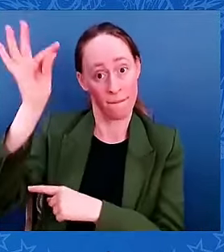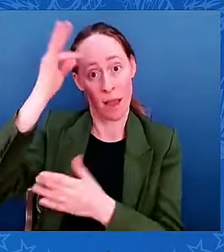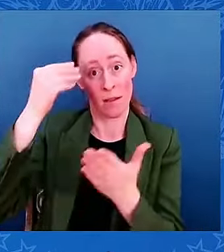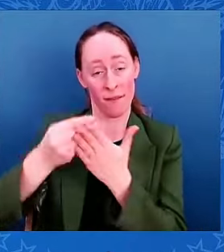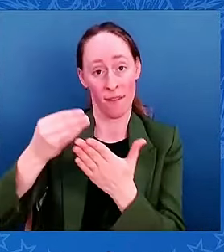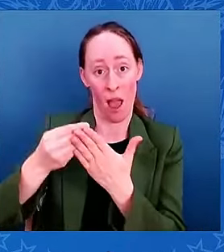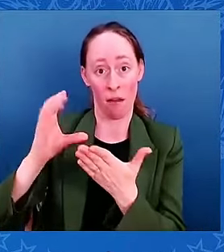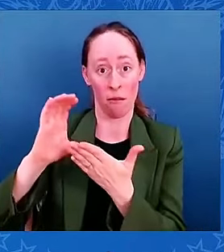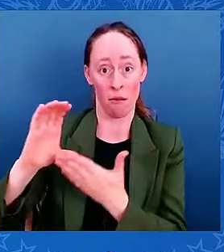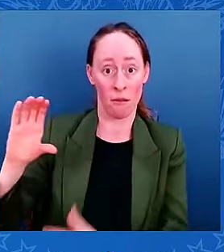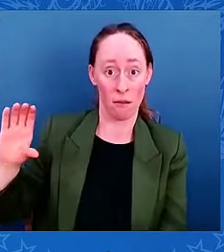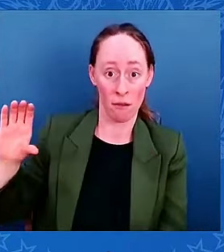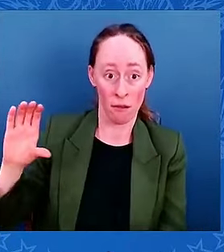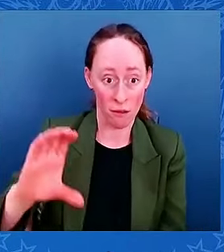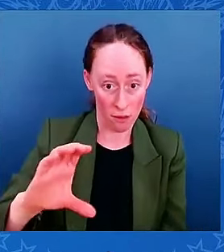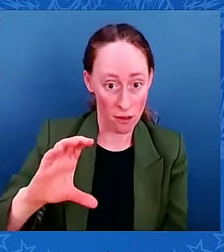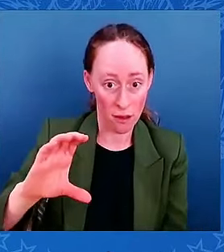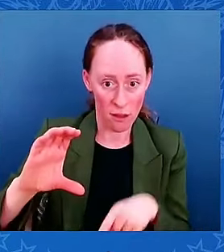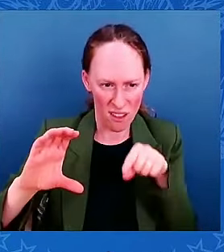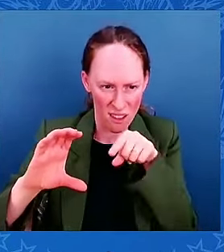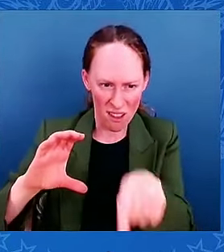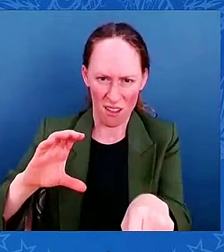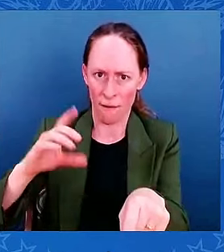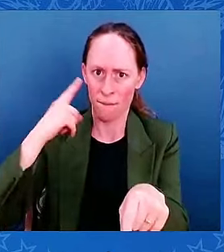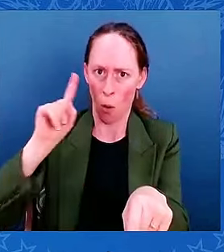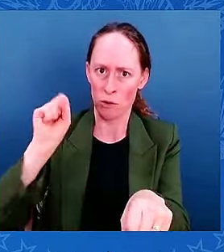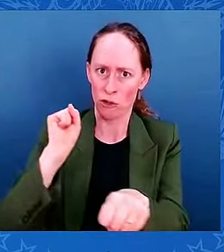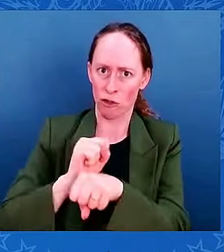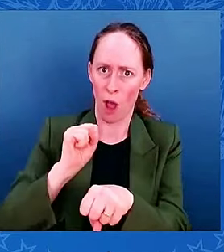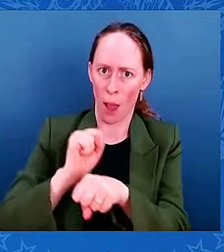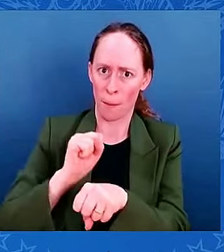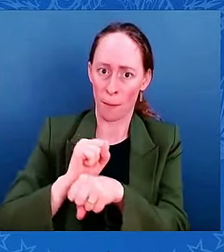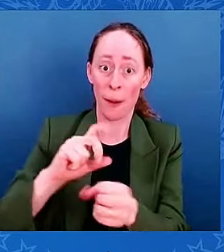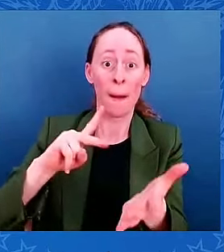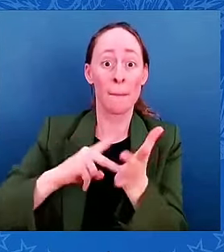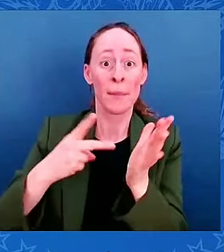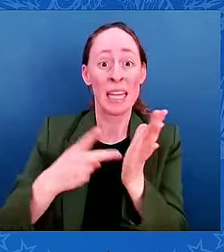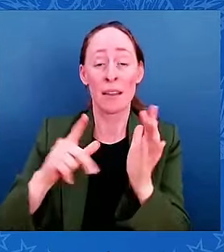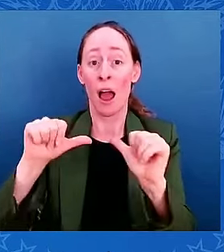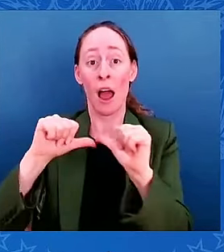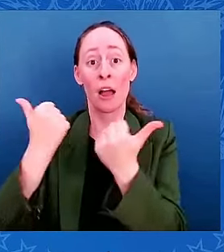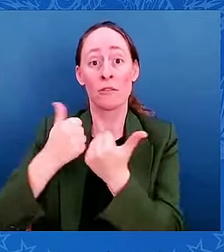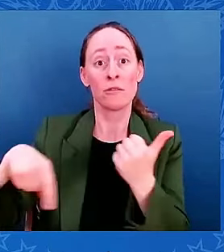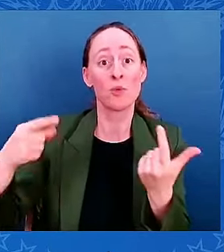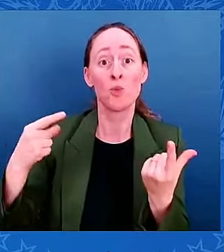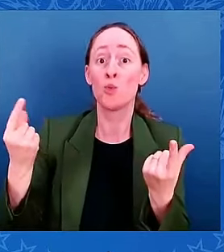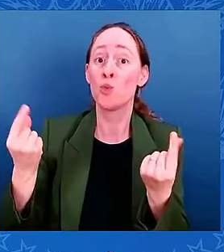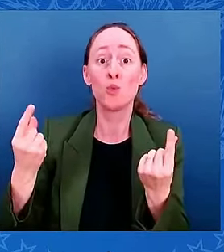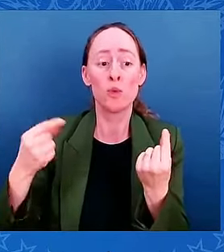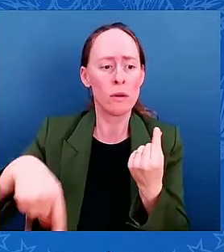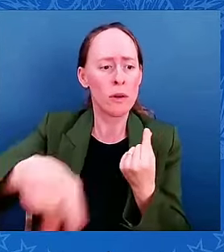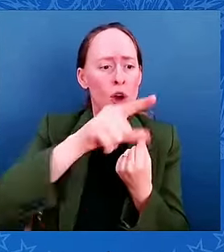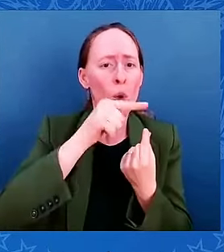call on a federal agency to protect the workers, the power of the workers, to encourage the free and fair choice to join a union.